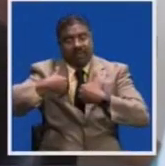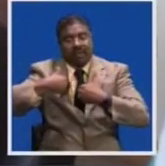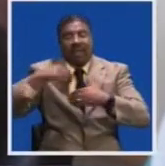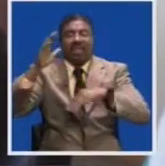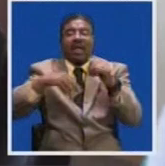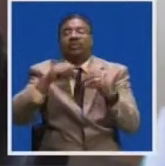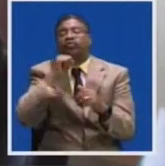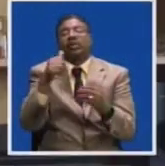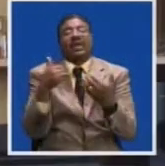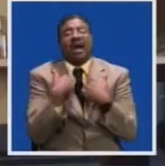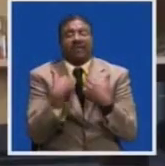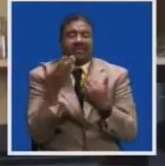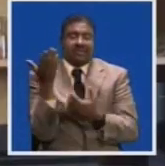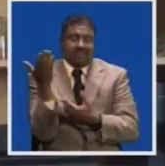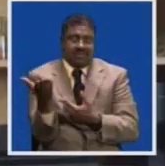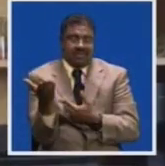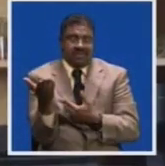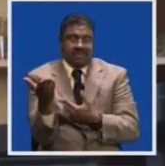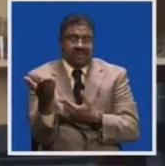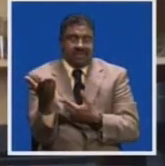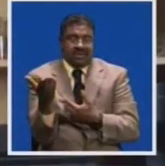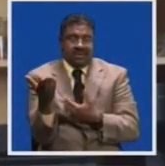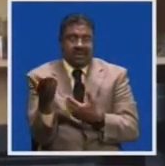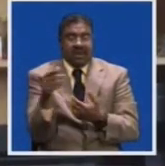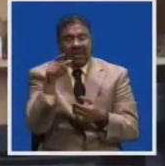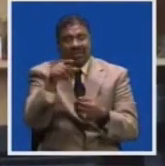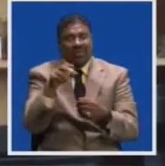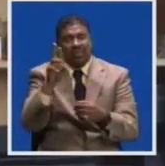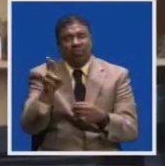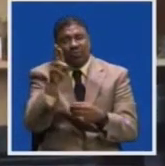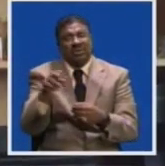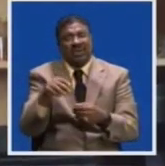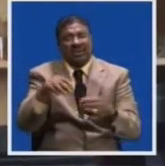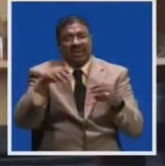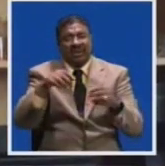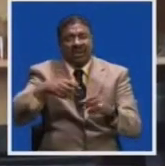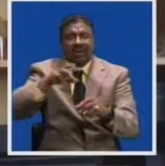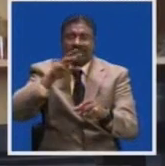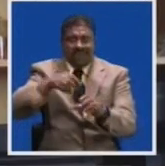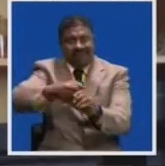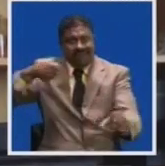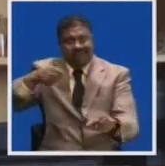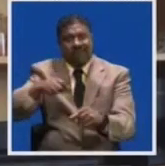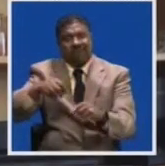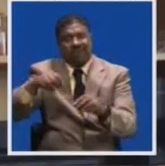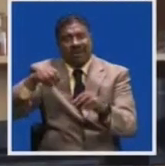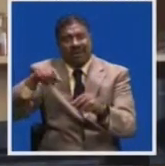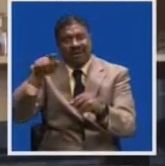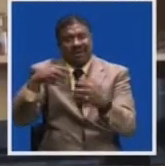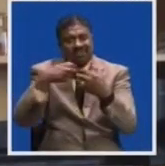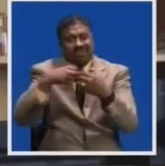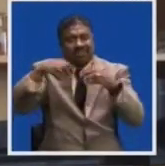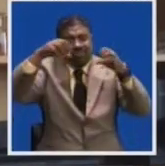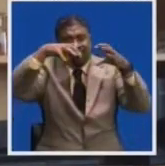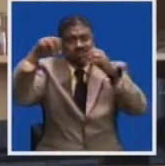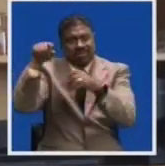And if you compare that to running a genset, still, you know, there's a lot of saving if you